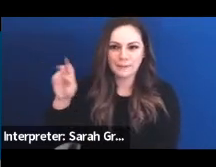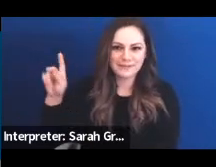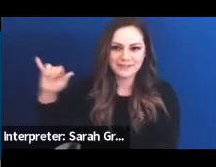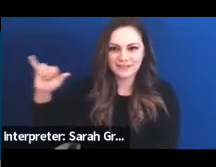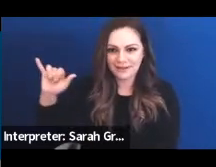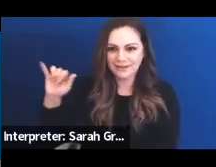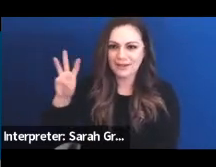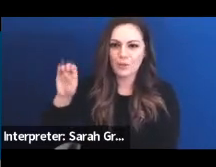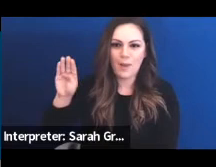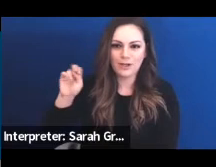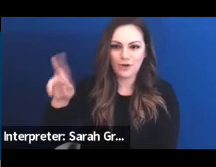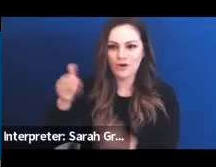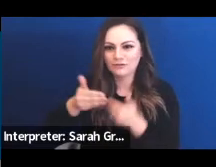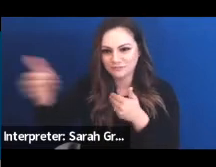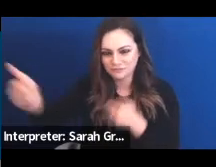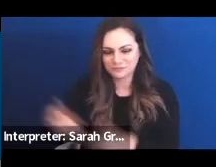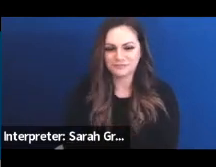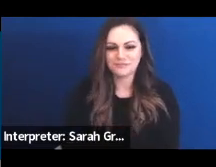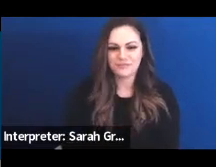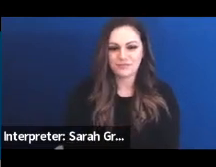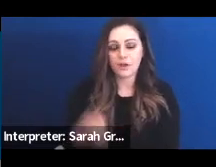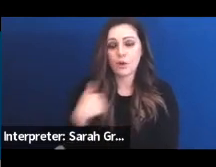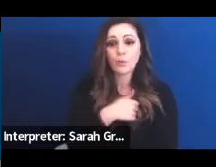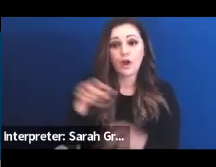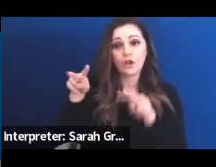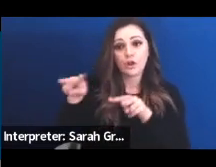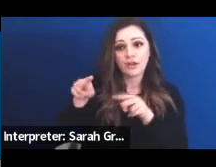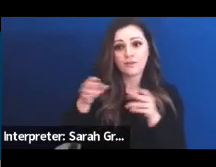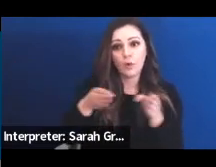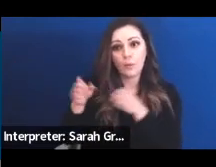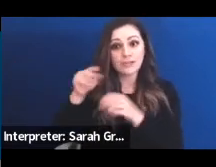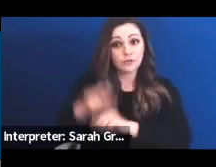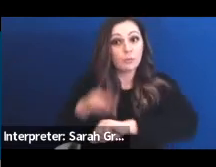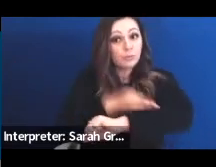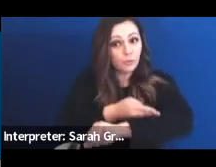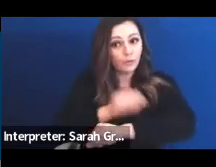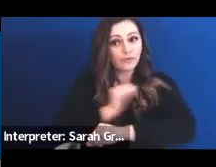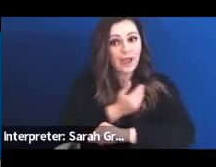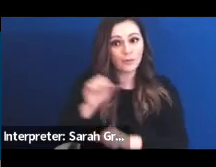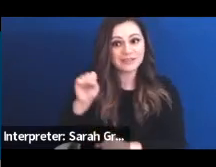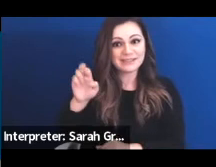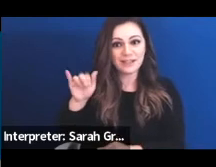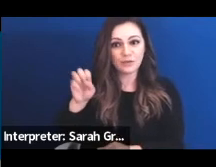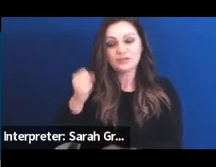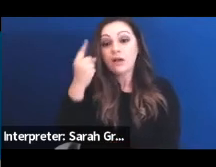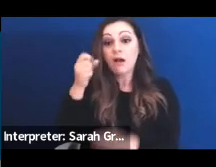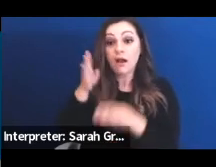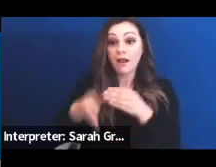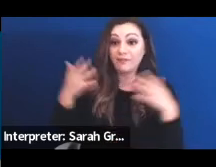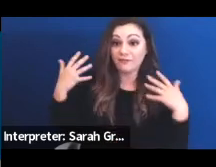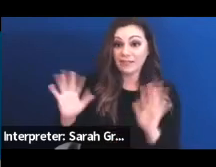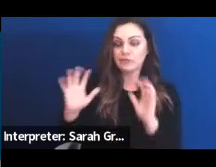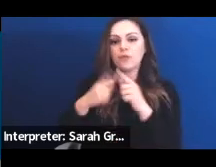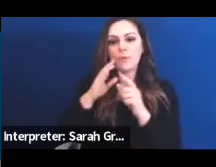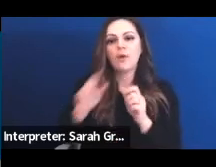We're looking for ways to improve this webinar series, so a post-event survey will pop up on your screen when you close out of the